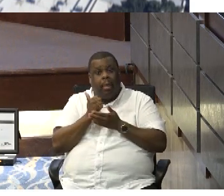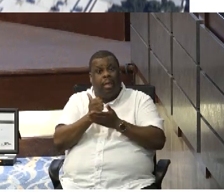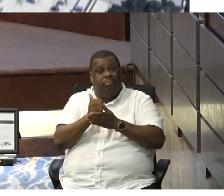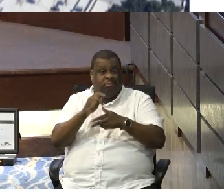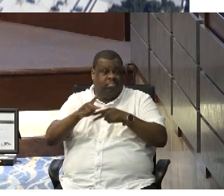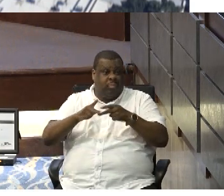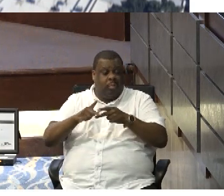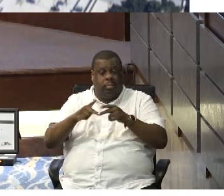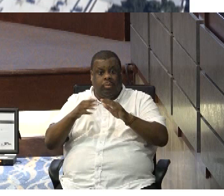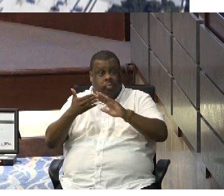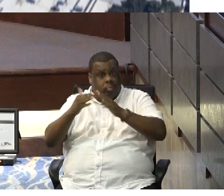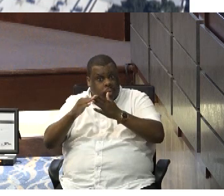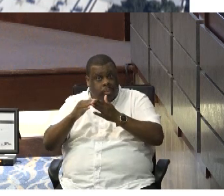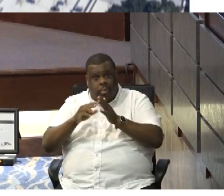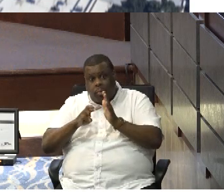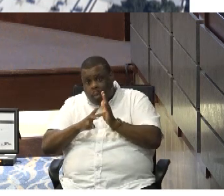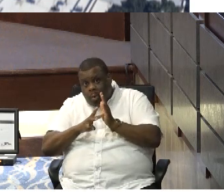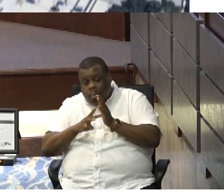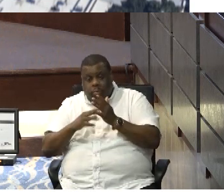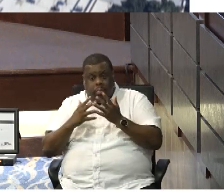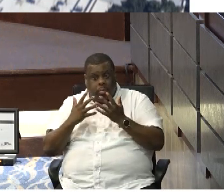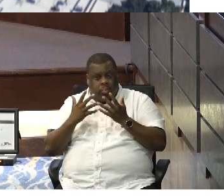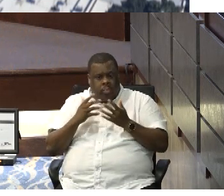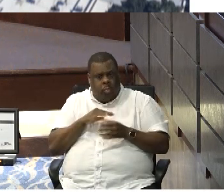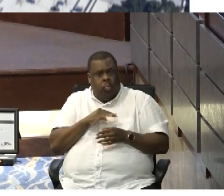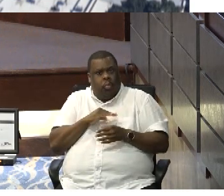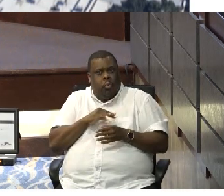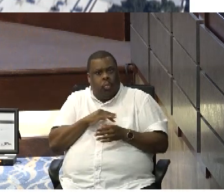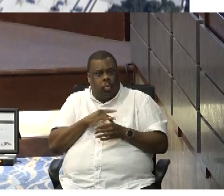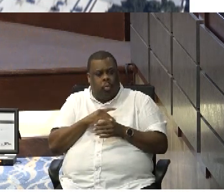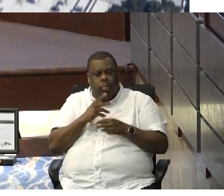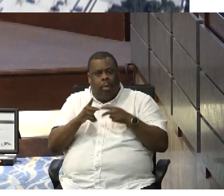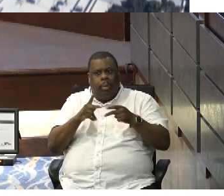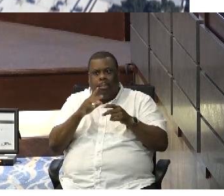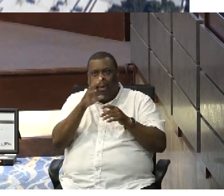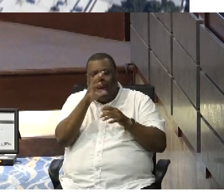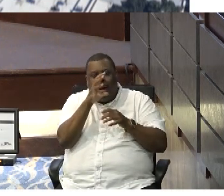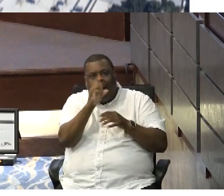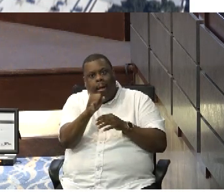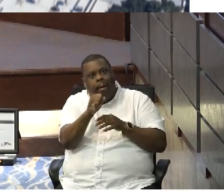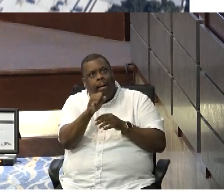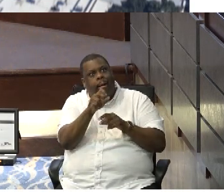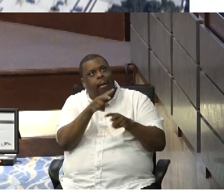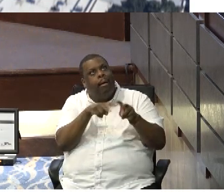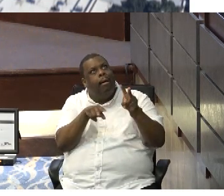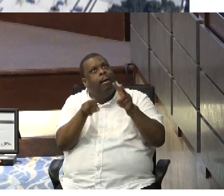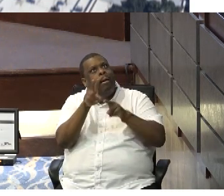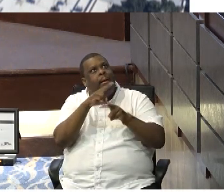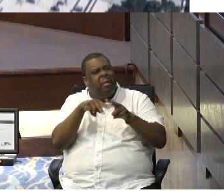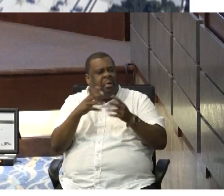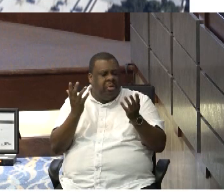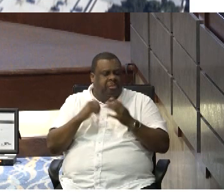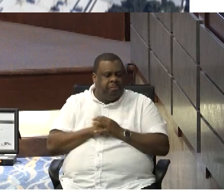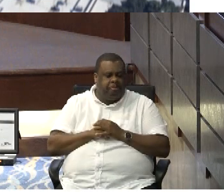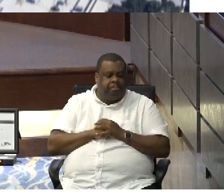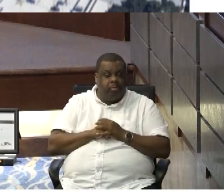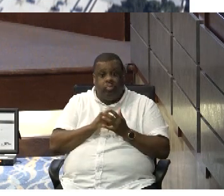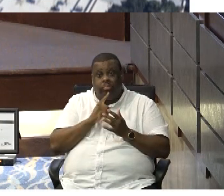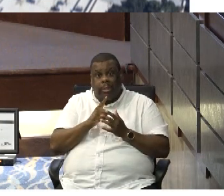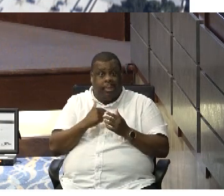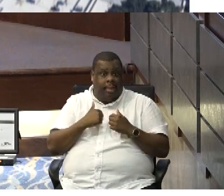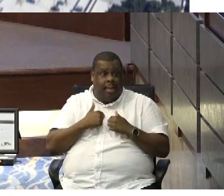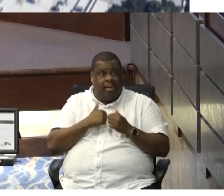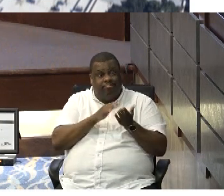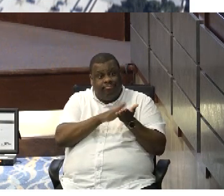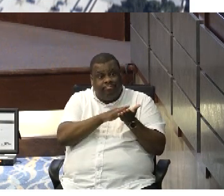project for a community like Waco was a really attractive proposition. And so my thanks,